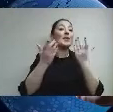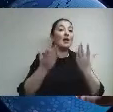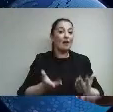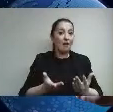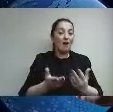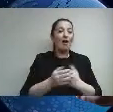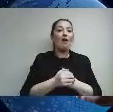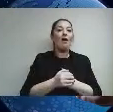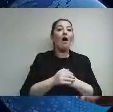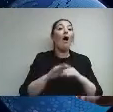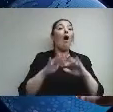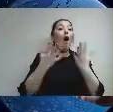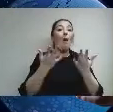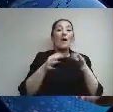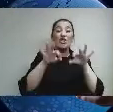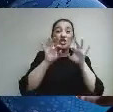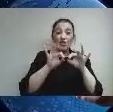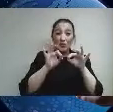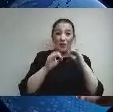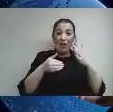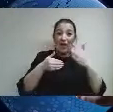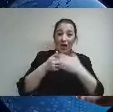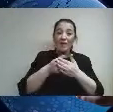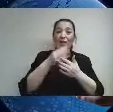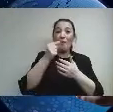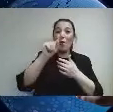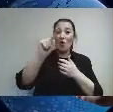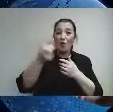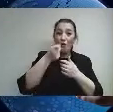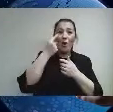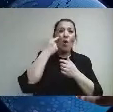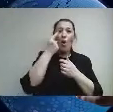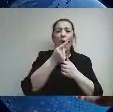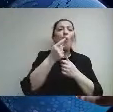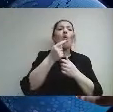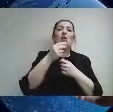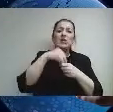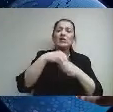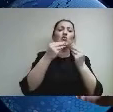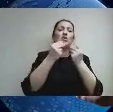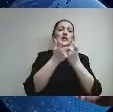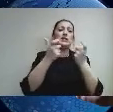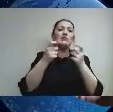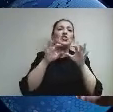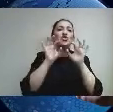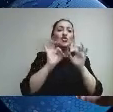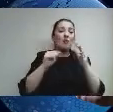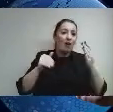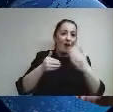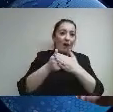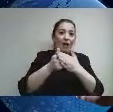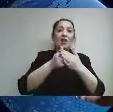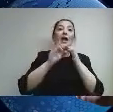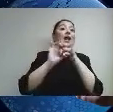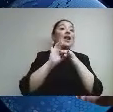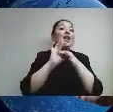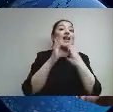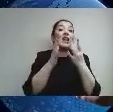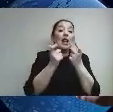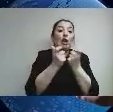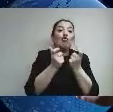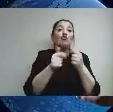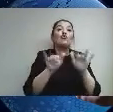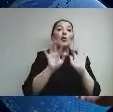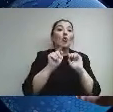sector, and until now, why and how it remained an undeveloped field,